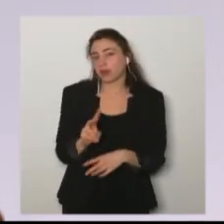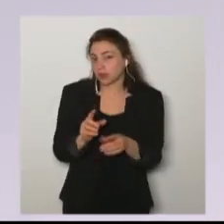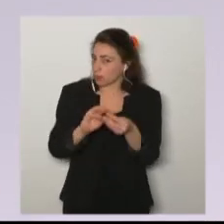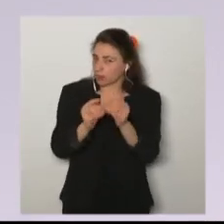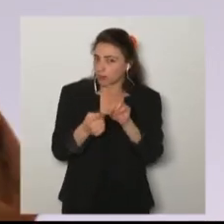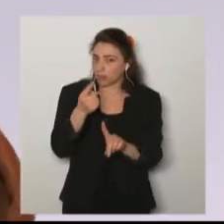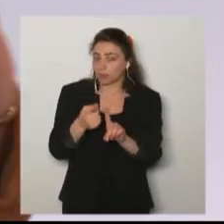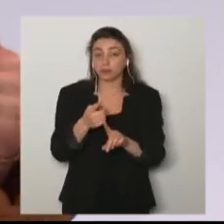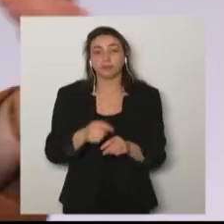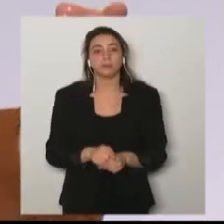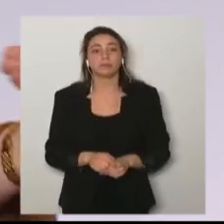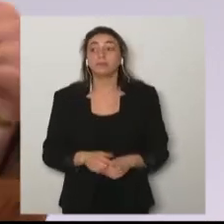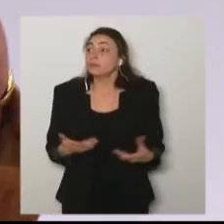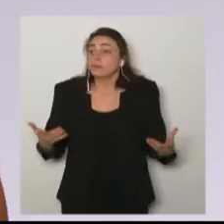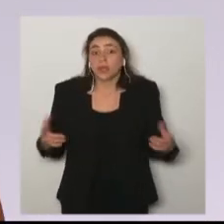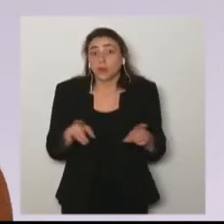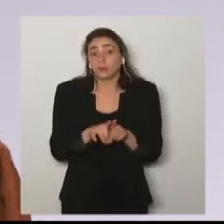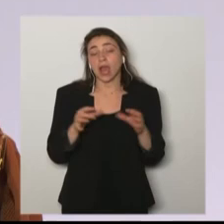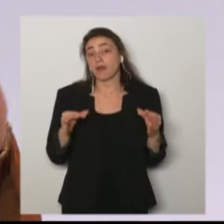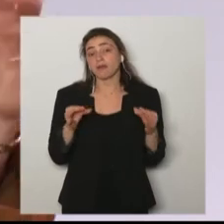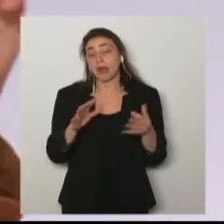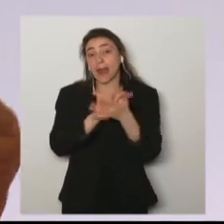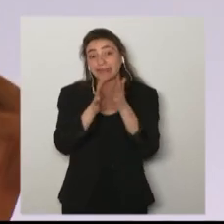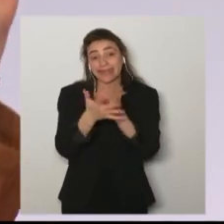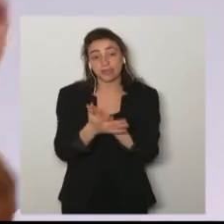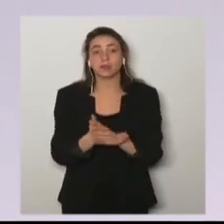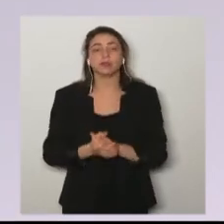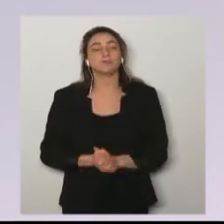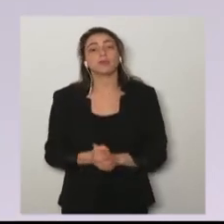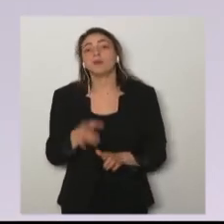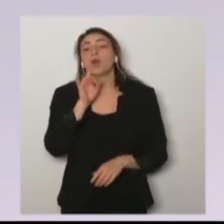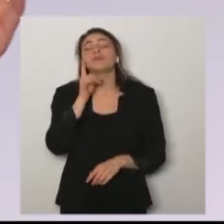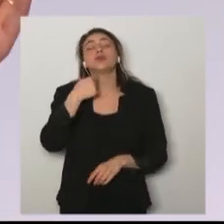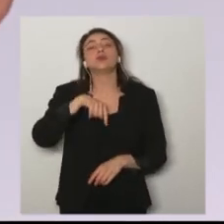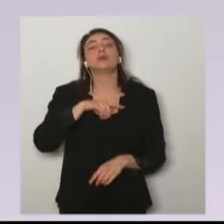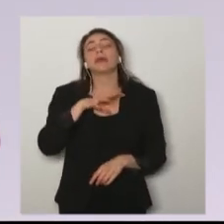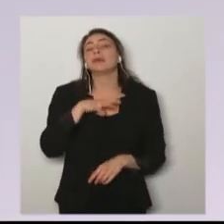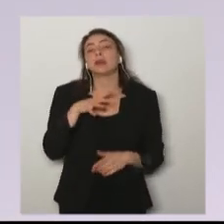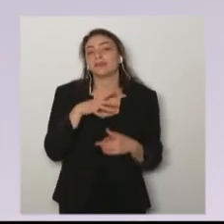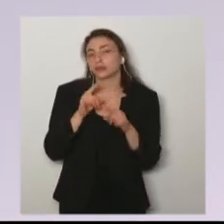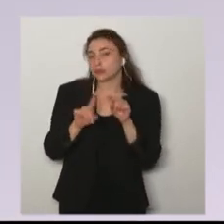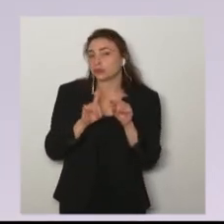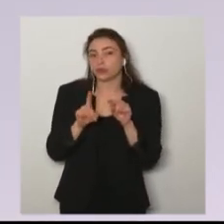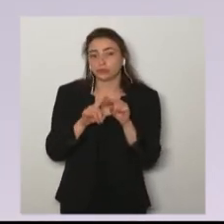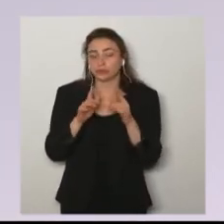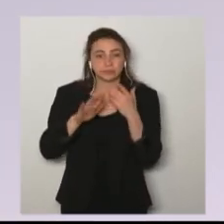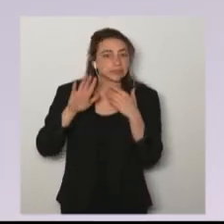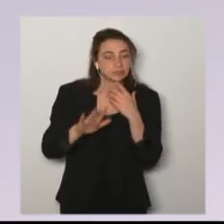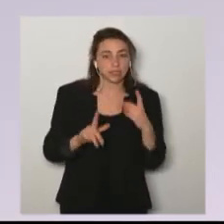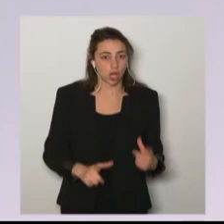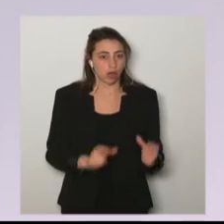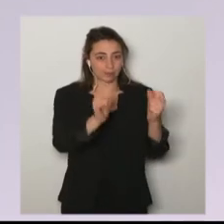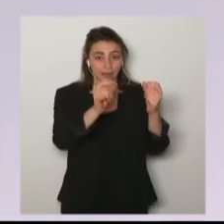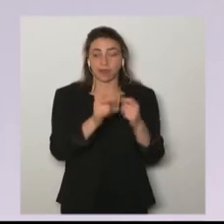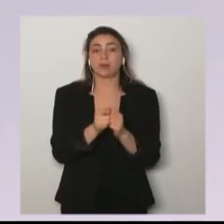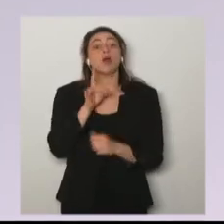Because we have specific characteristics of cancer, it's a different type of diagnosis. At the moment of the diagnosis,